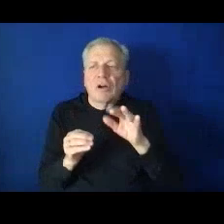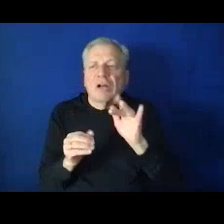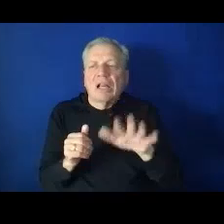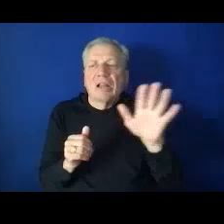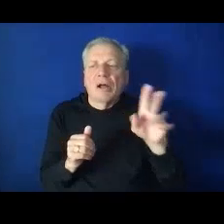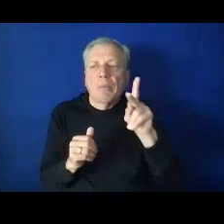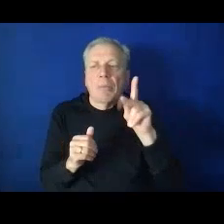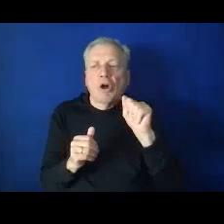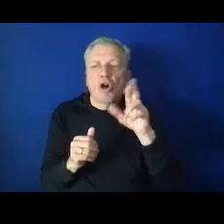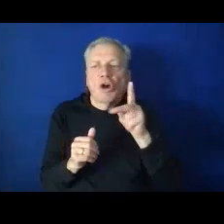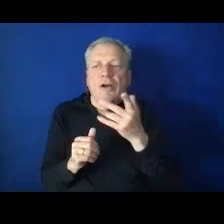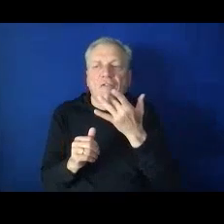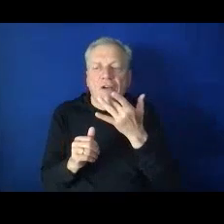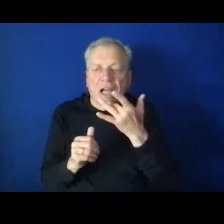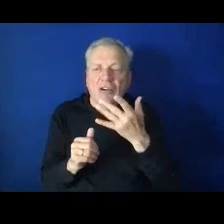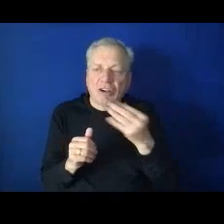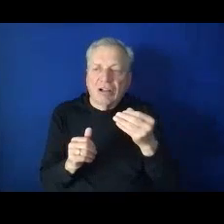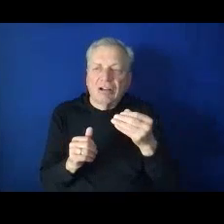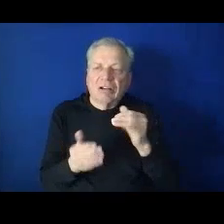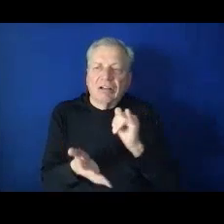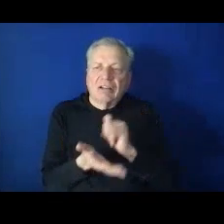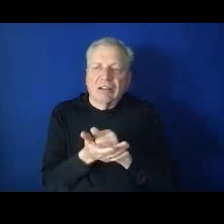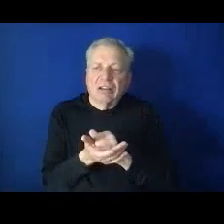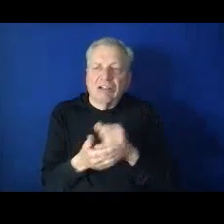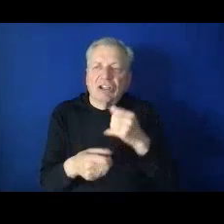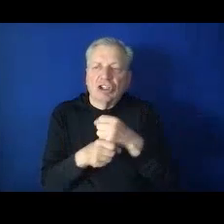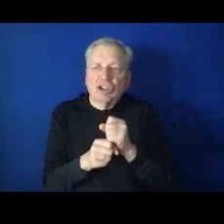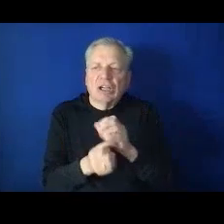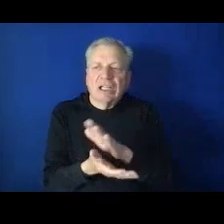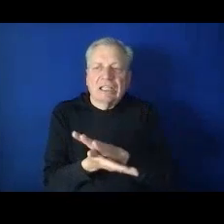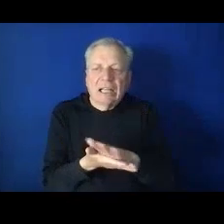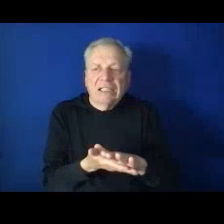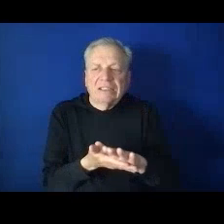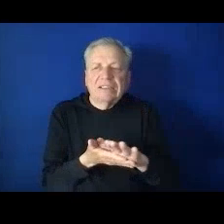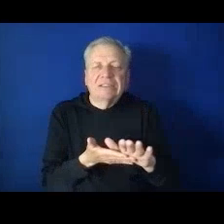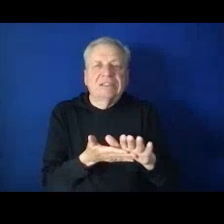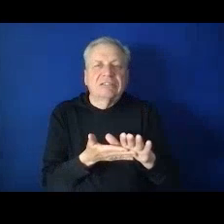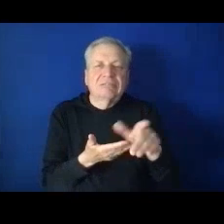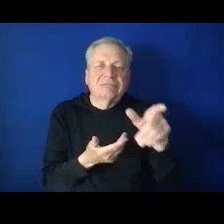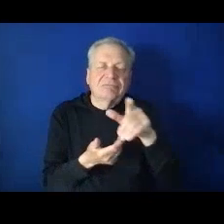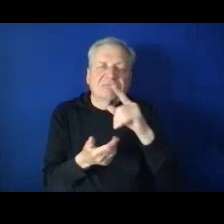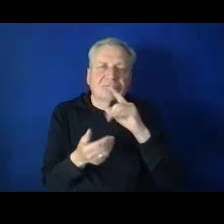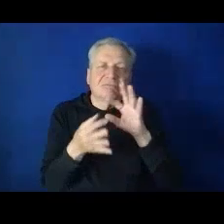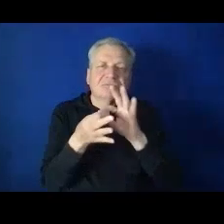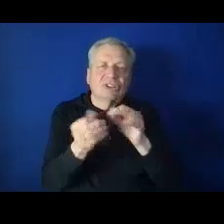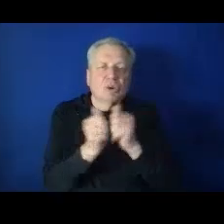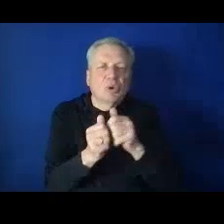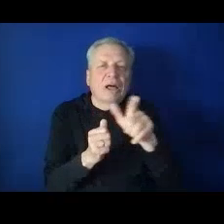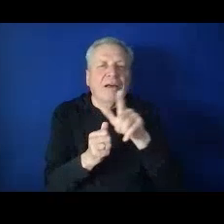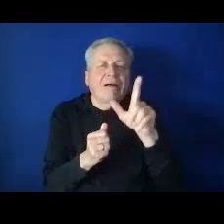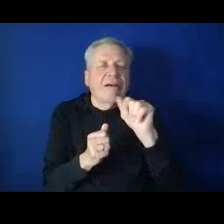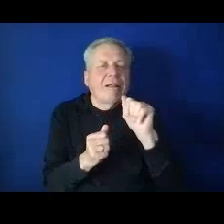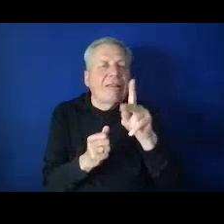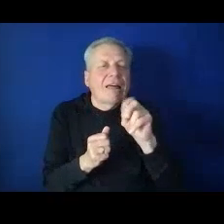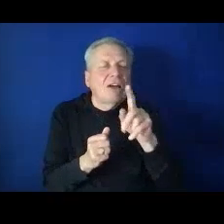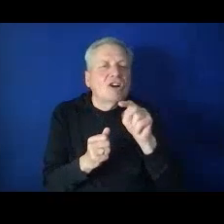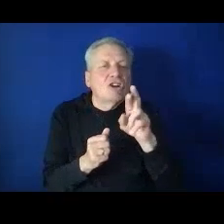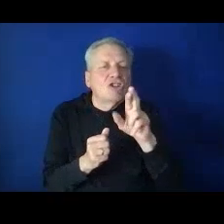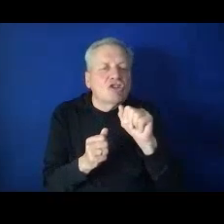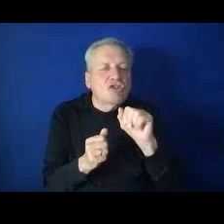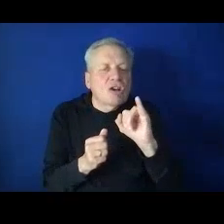in the winter it forms these nice green mats by Grizzly Lake Trailhead, and